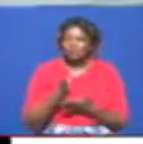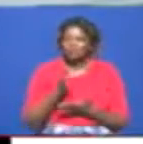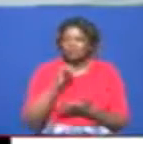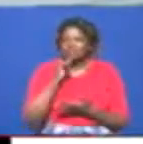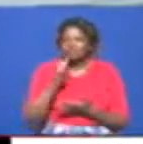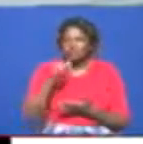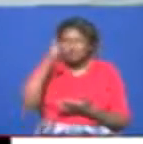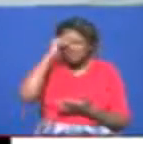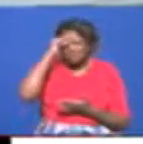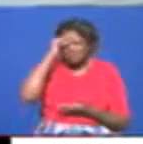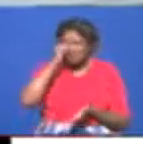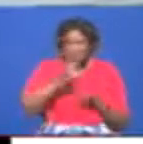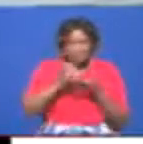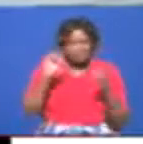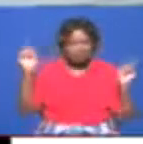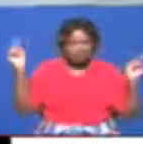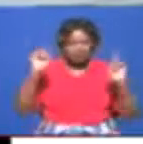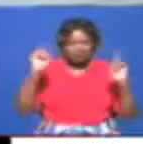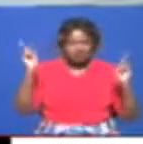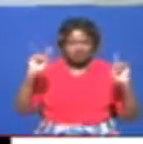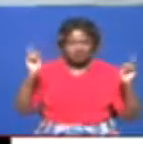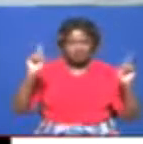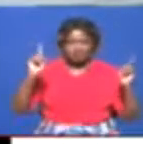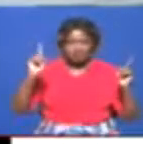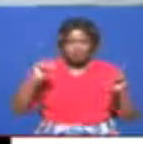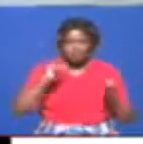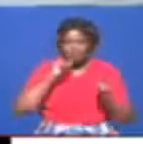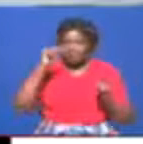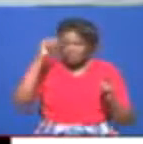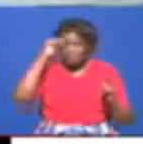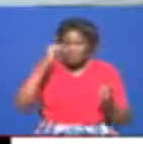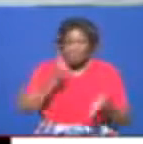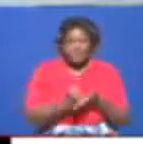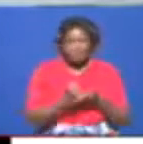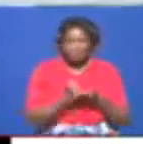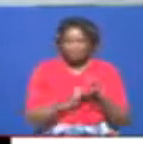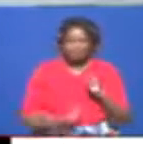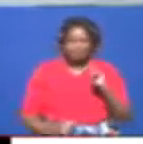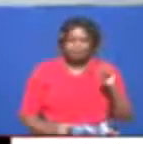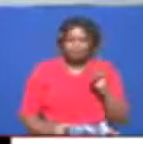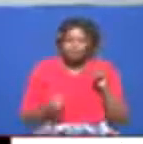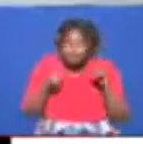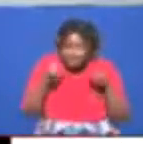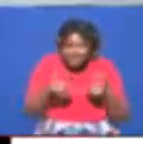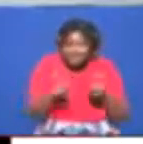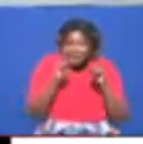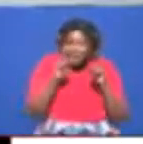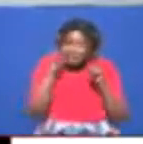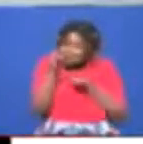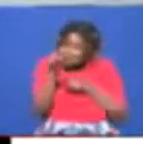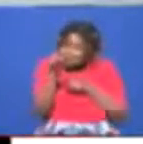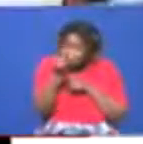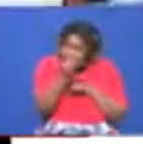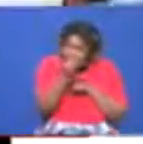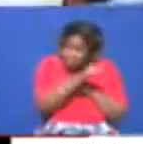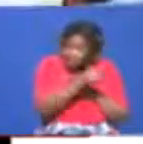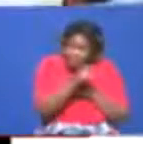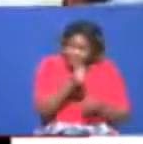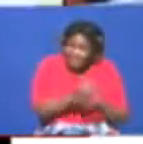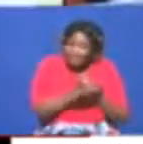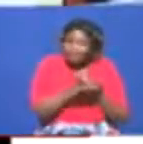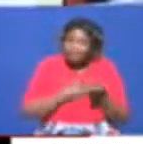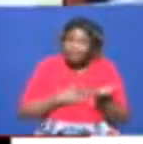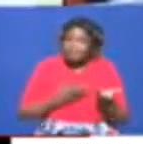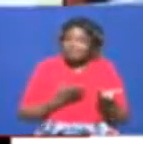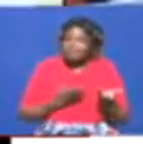serikali saidia. Hapana. Hii sio serikali saidia. Hii ni wewe na wewe na wewe saidia. Good